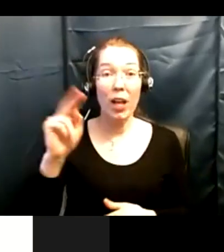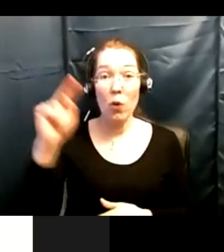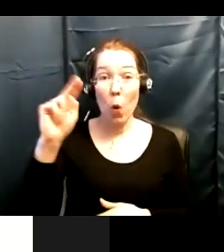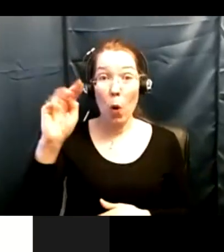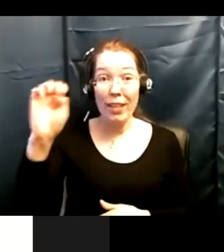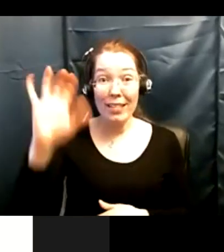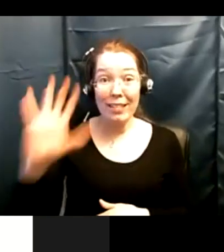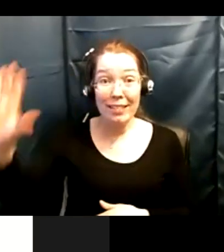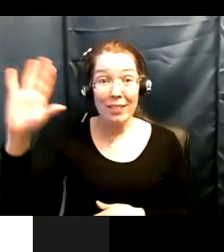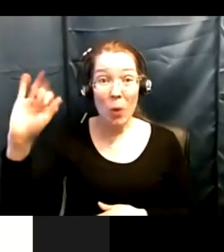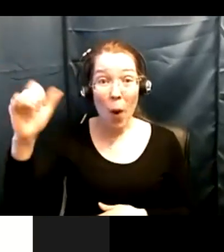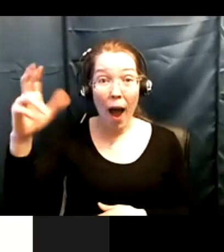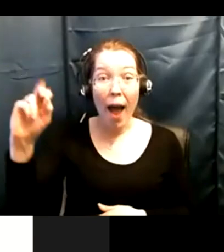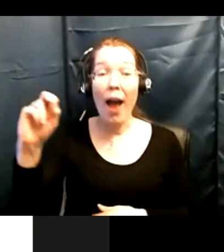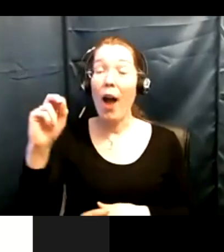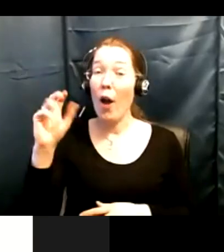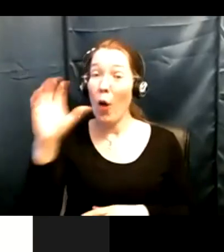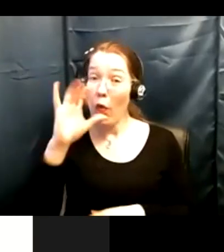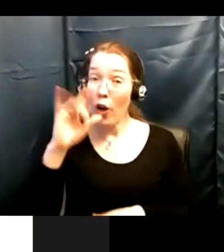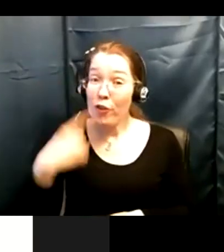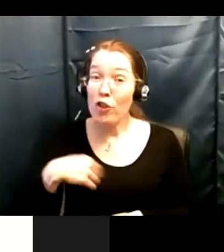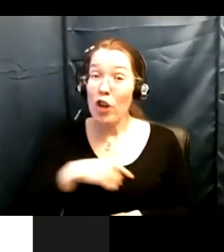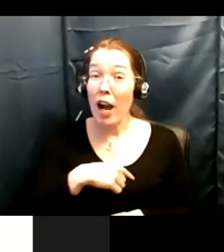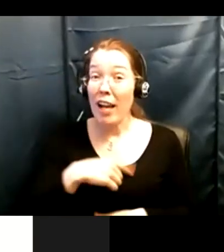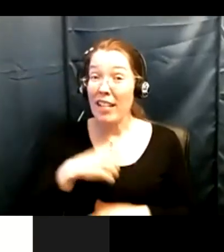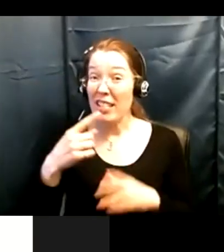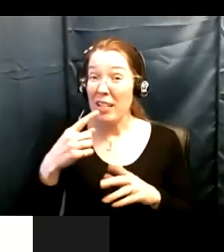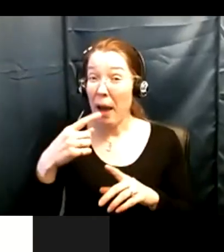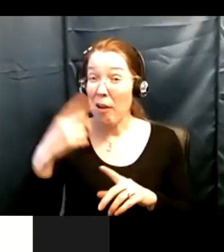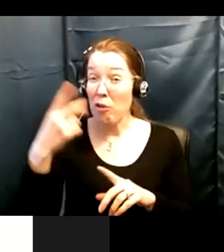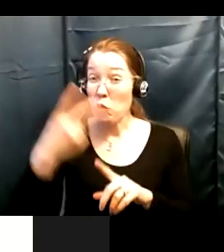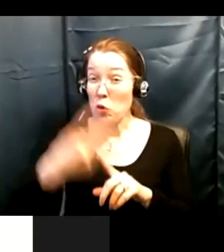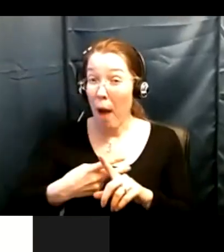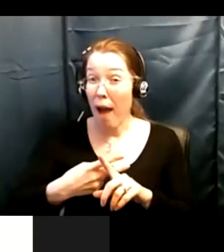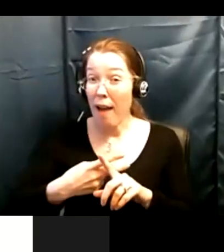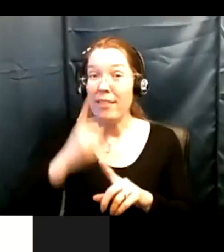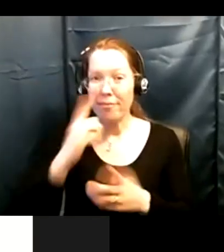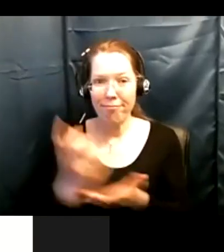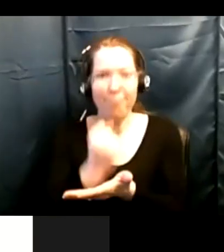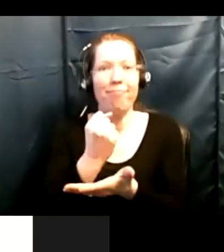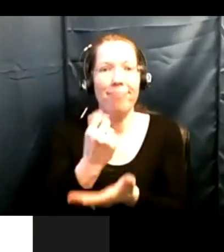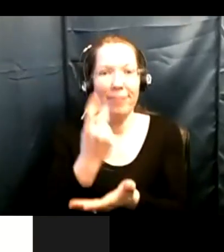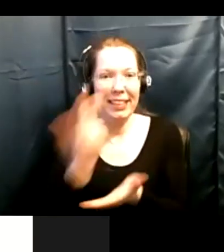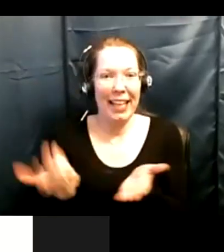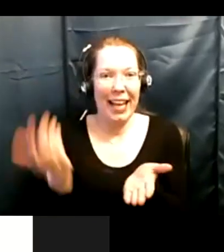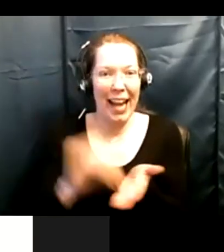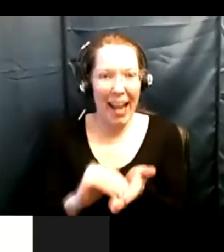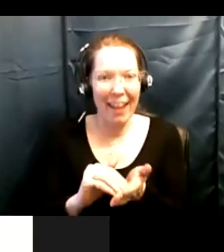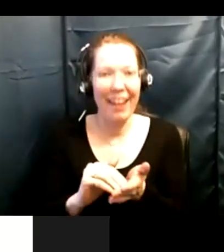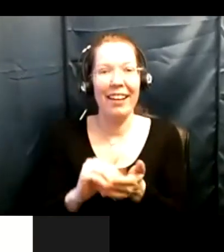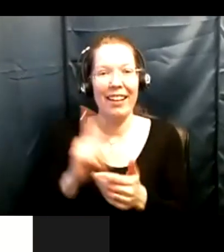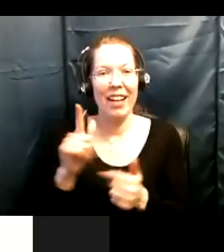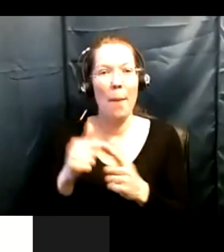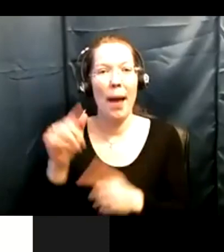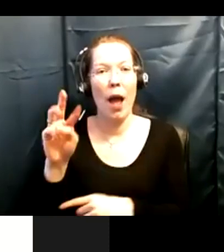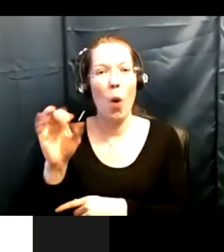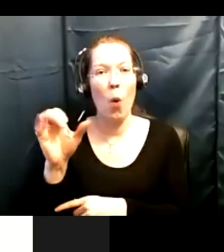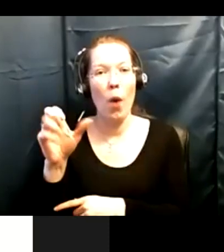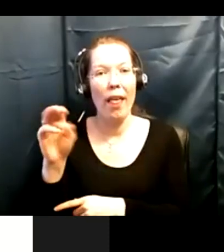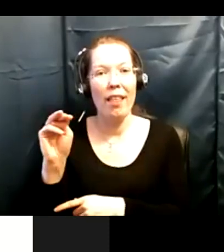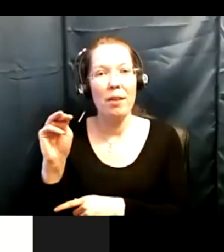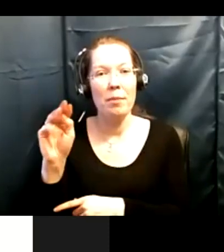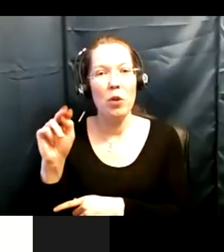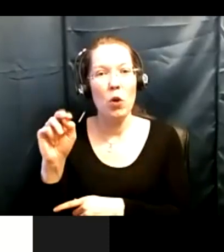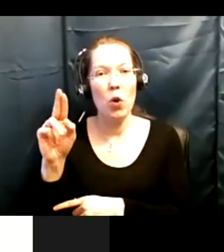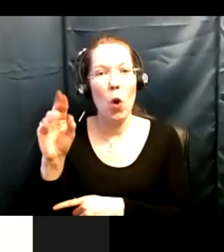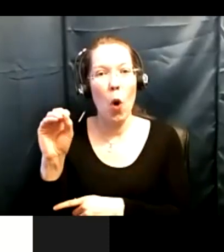Ohio, look for us again in about 2 months, and you'll get to see a little bit more about Williams Neuronode, and we'll